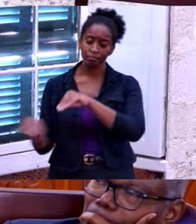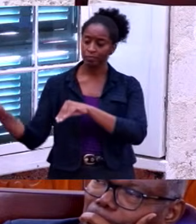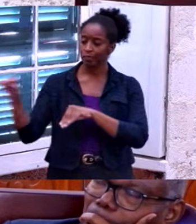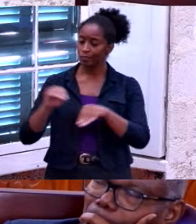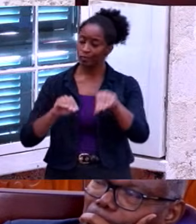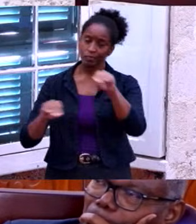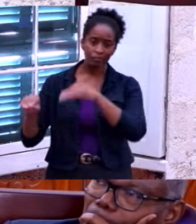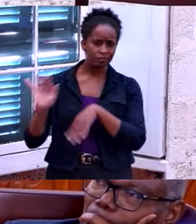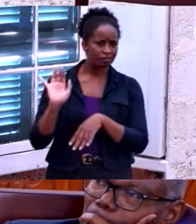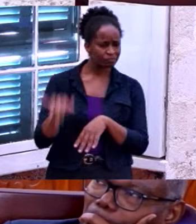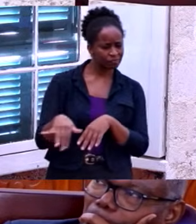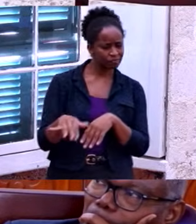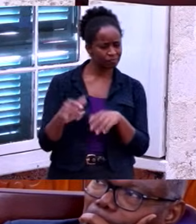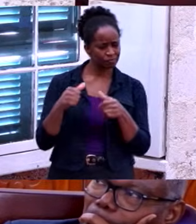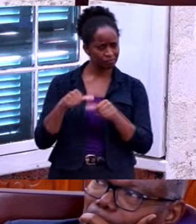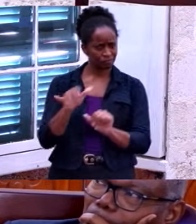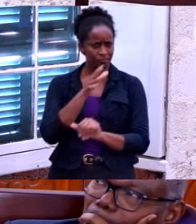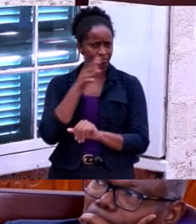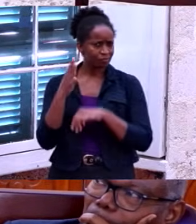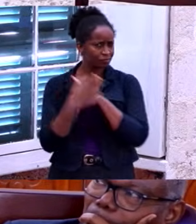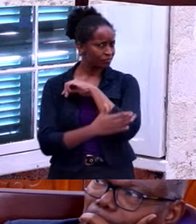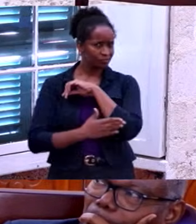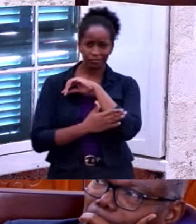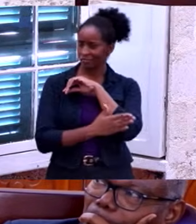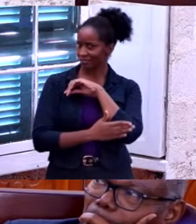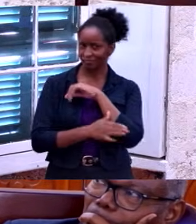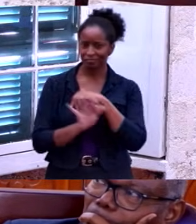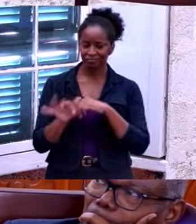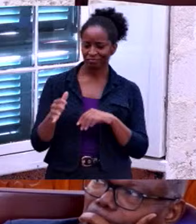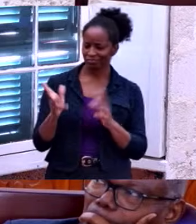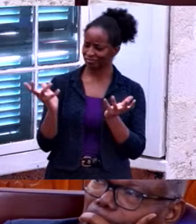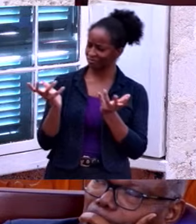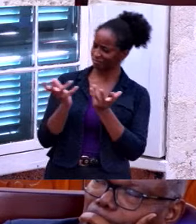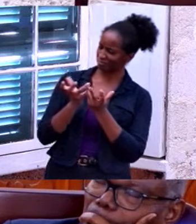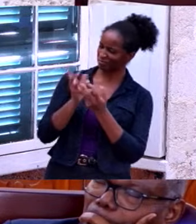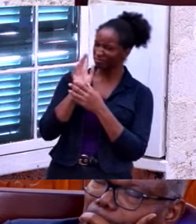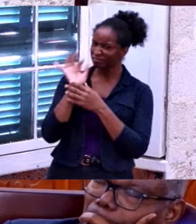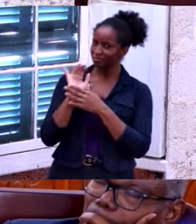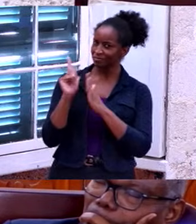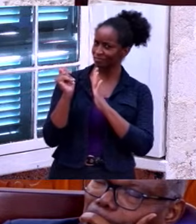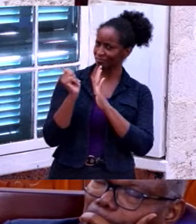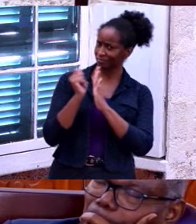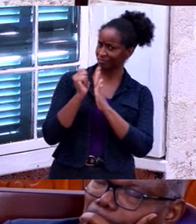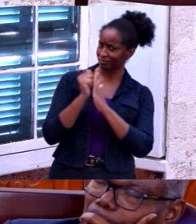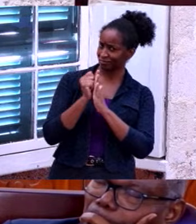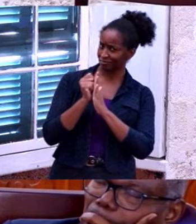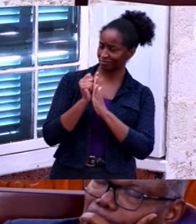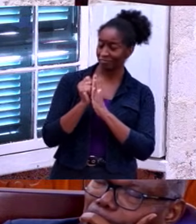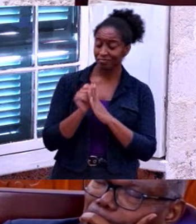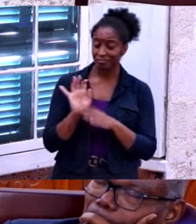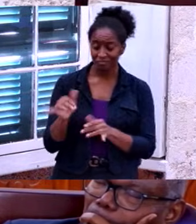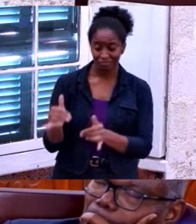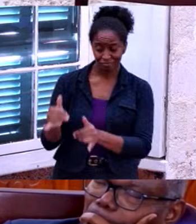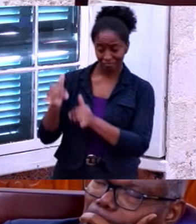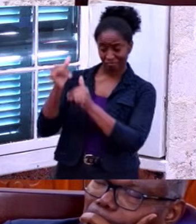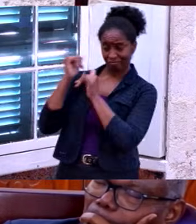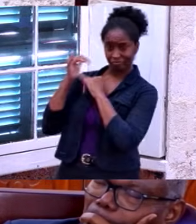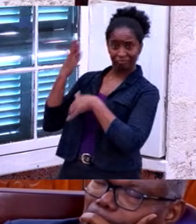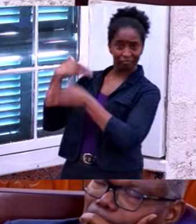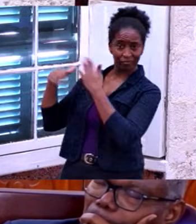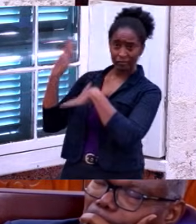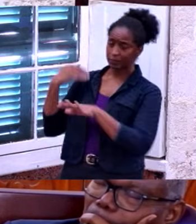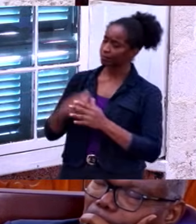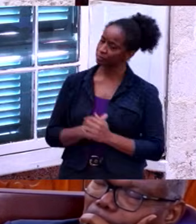very middle-class. It is not the kind of constituency that it used to be in the past. And those who are going